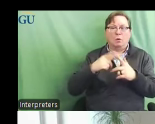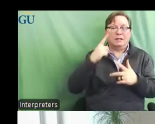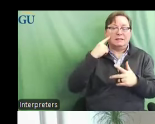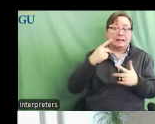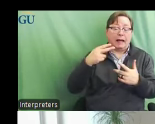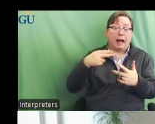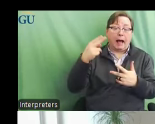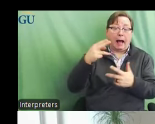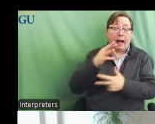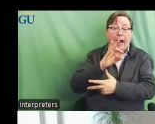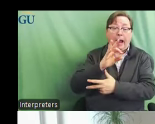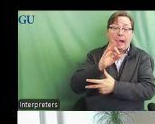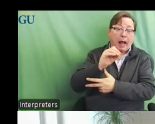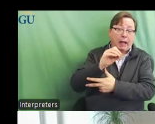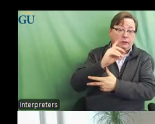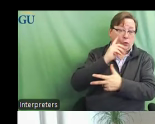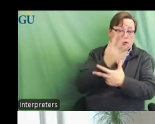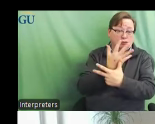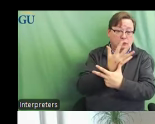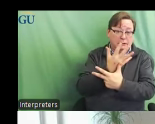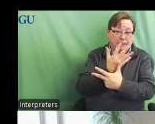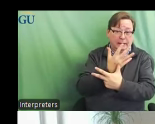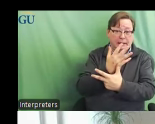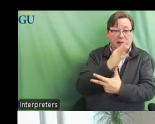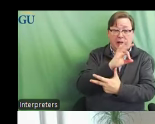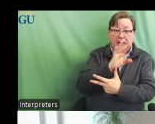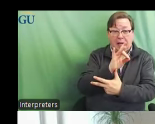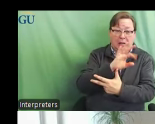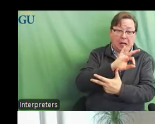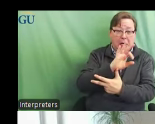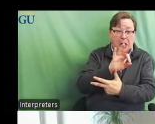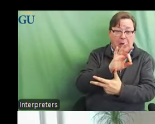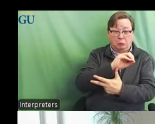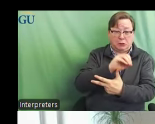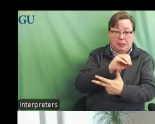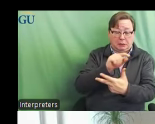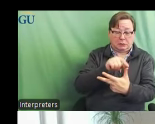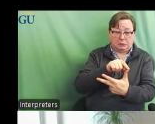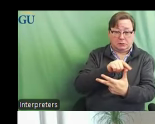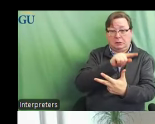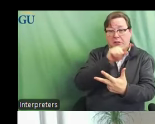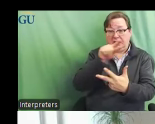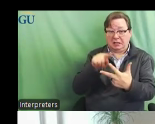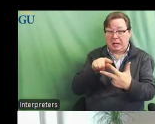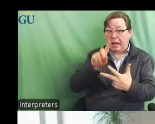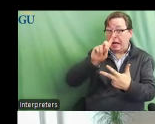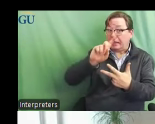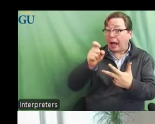90s for screening, 98, 99, and then the number that get